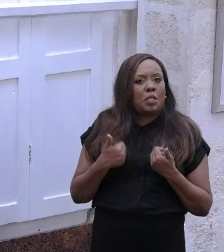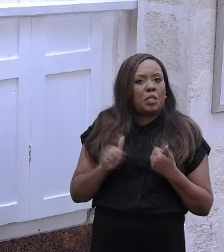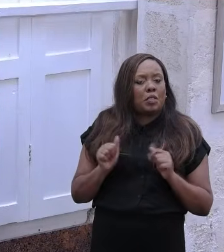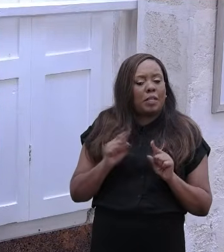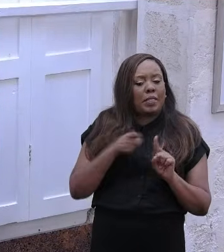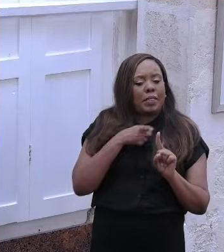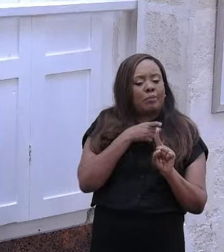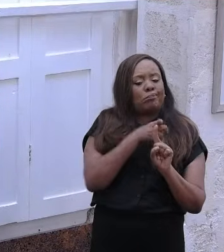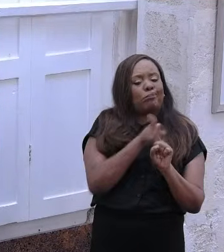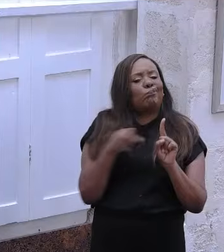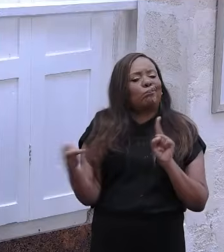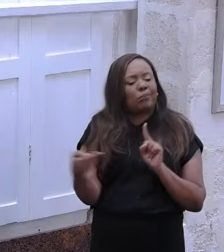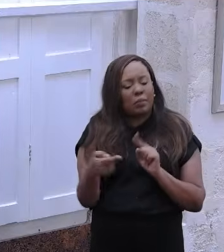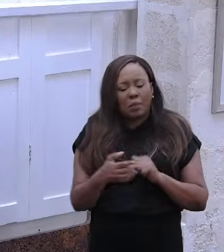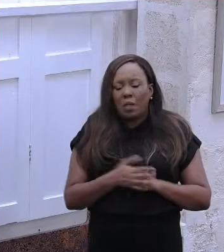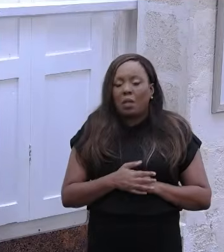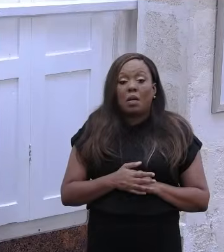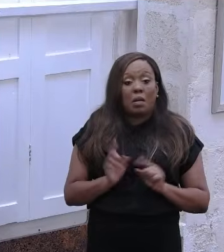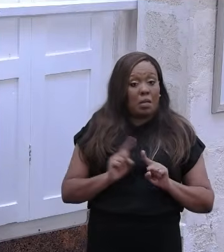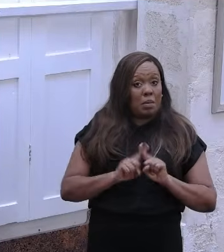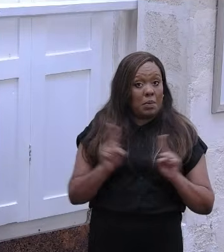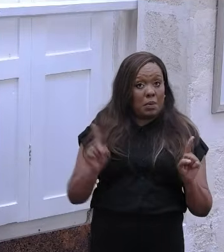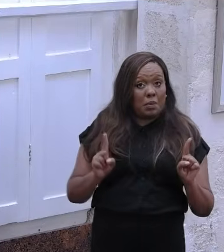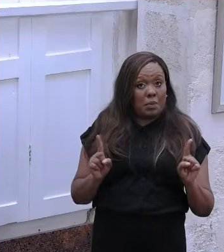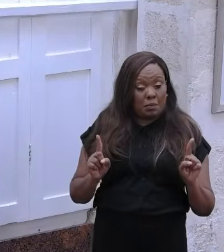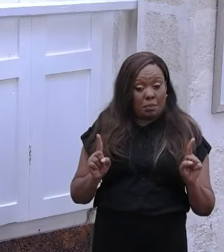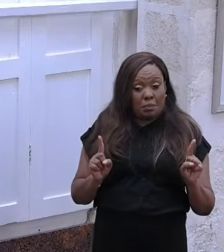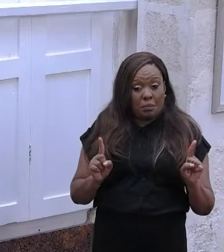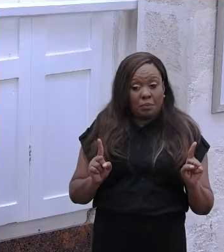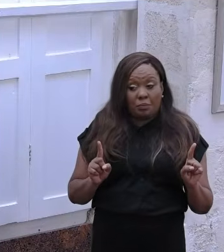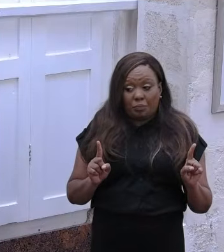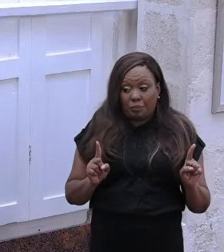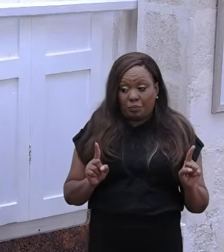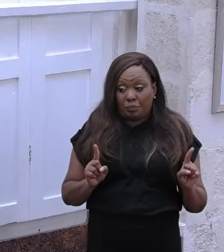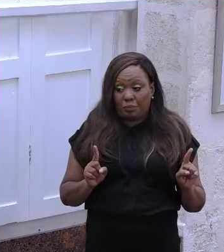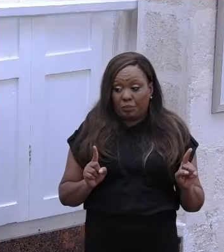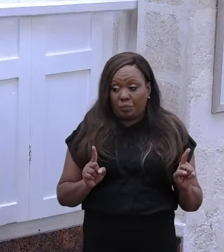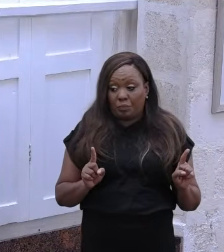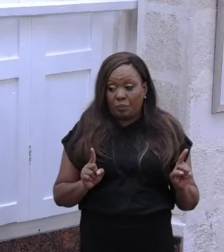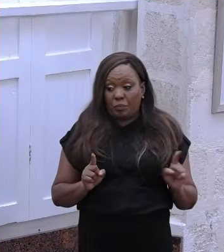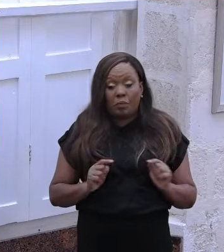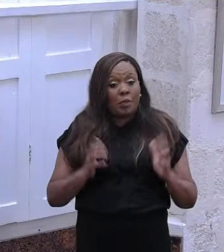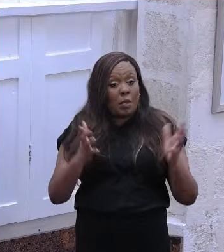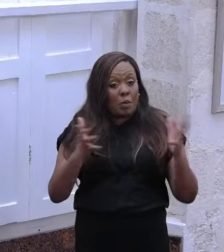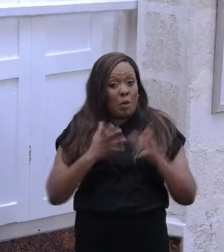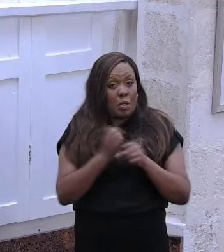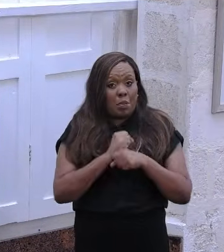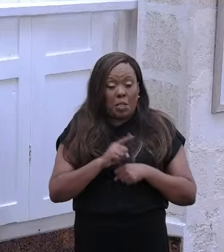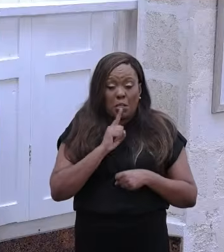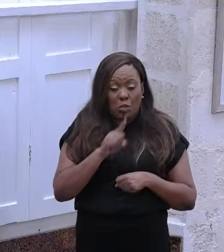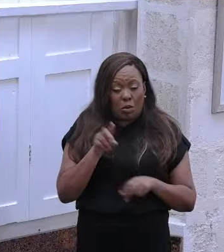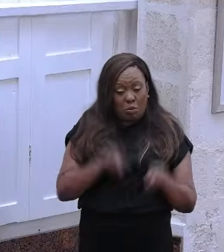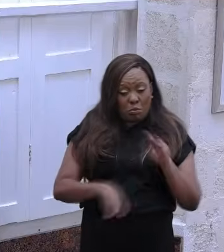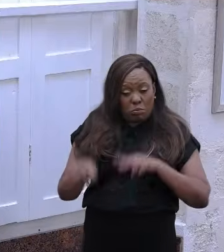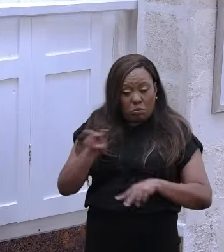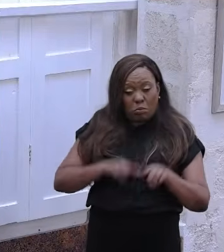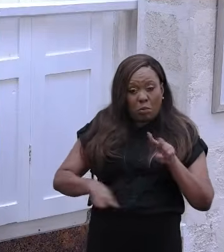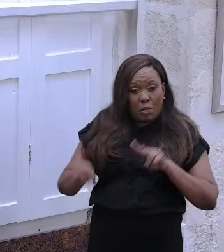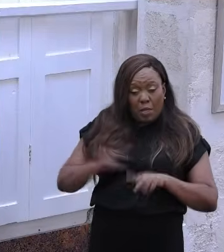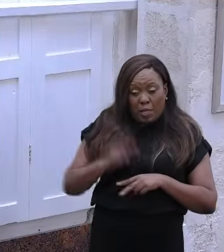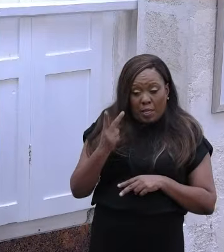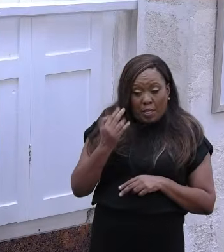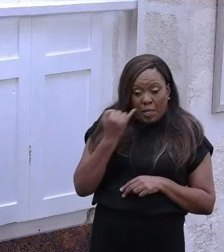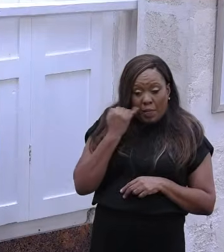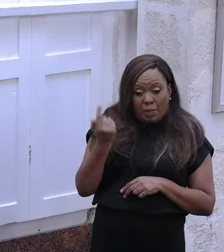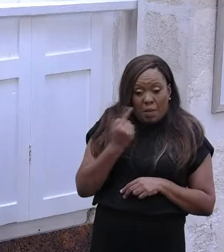and it needs to be addressed, I'm sure that the powers that be will sit and look at it and put whatever stop measures